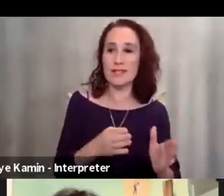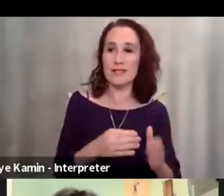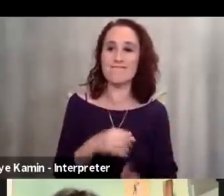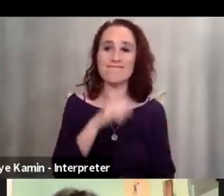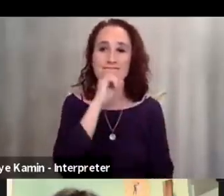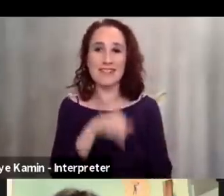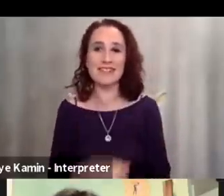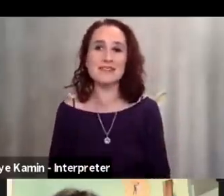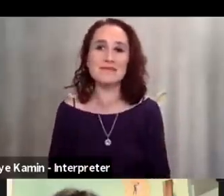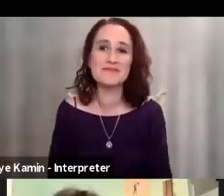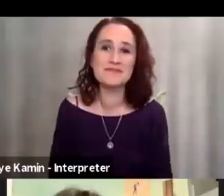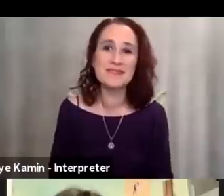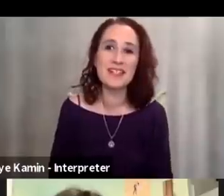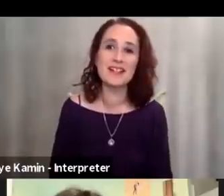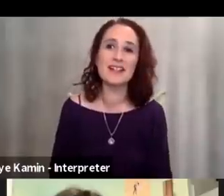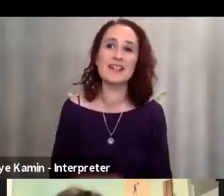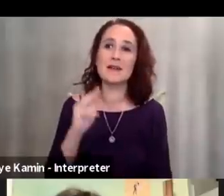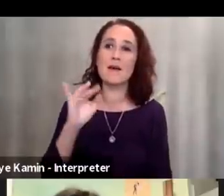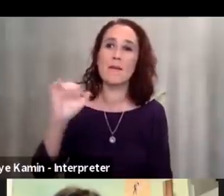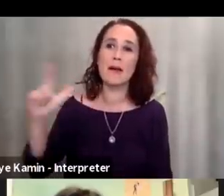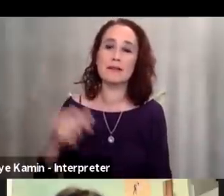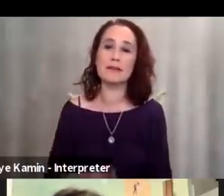it. What about you, Michael?